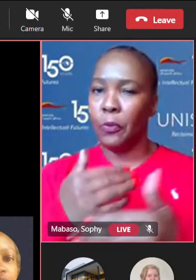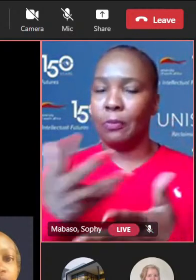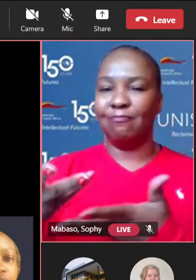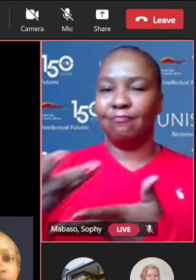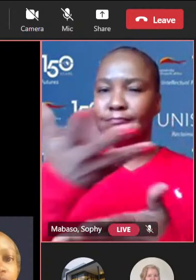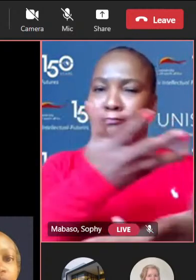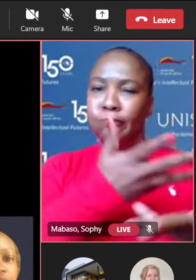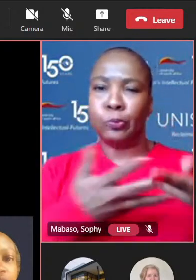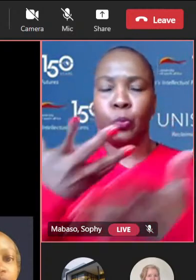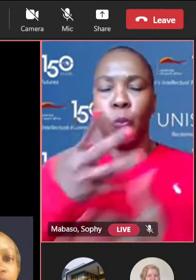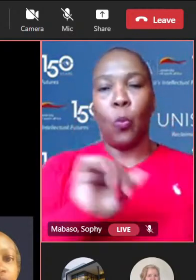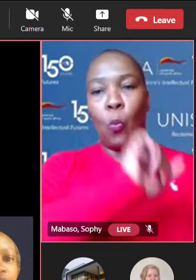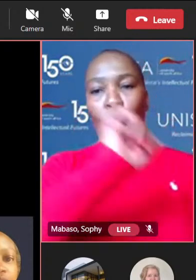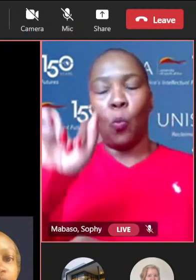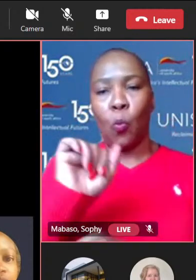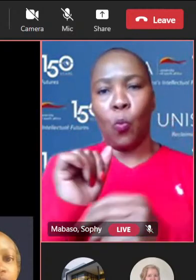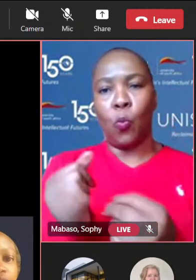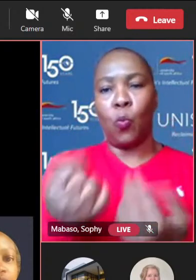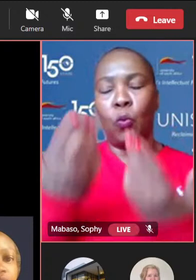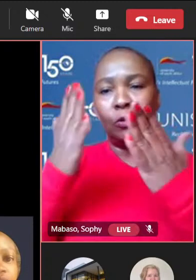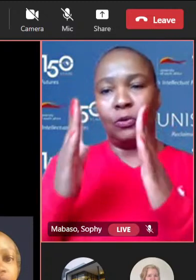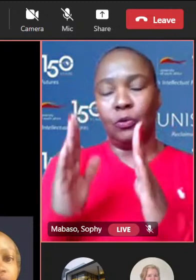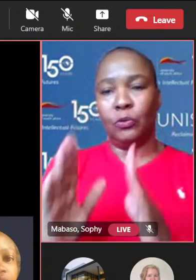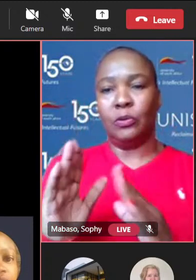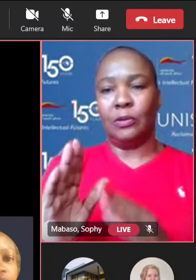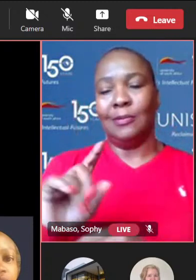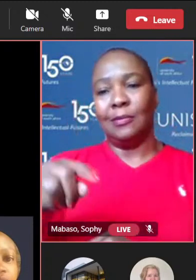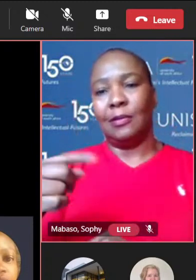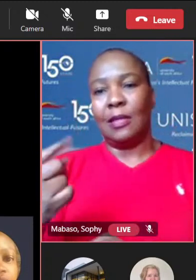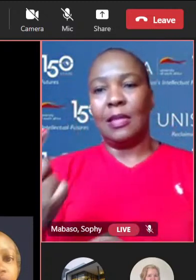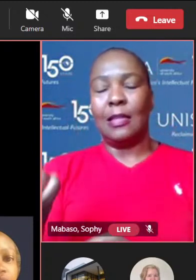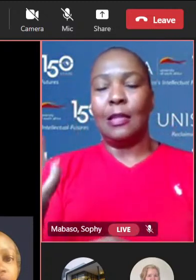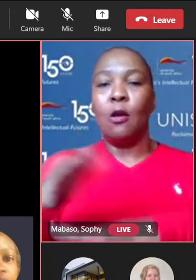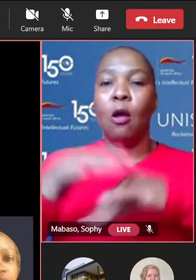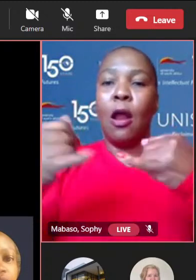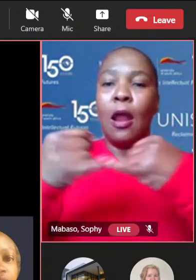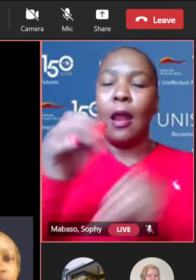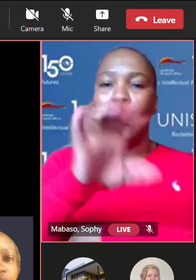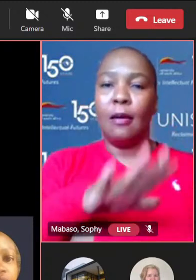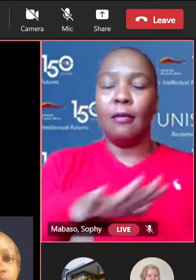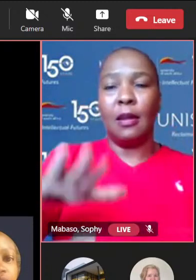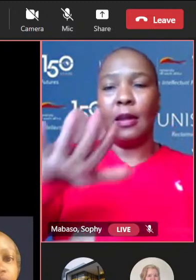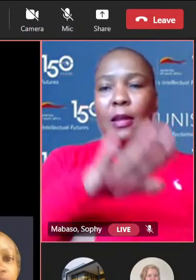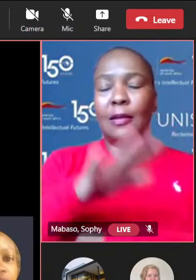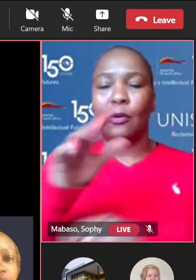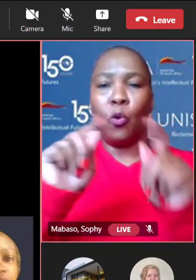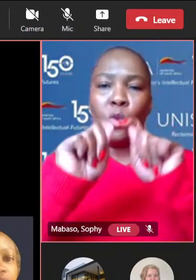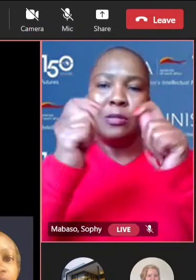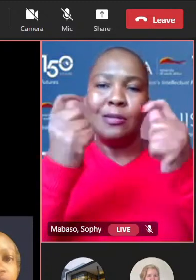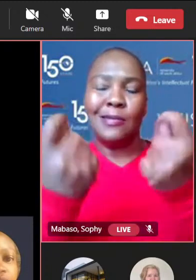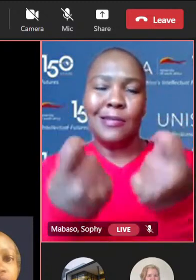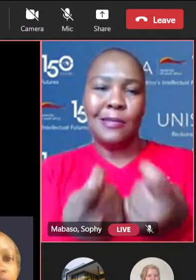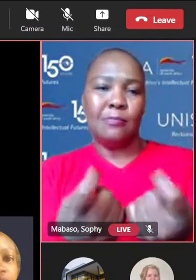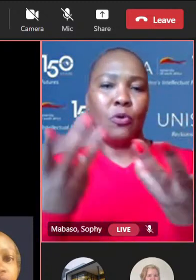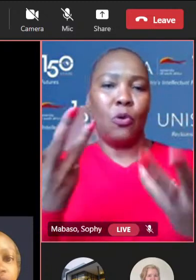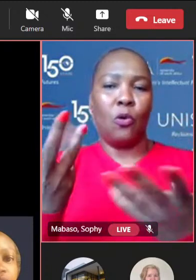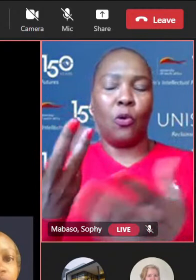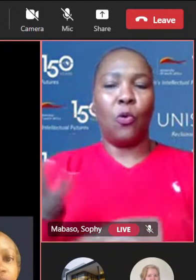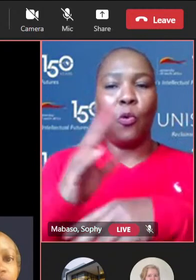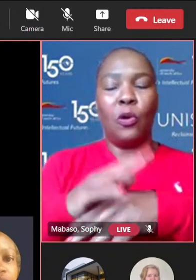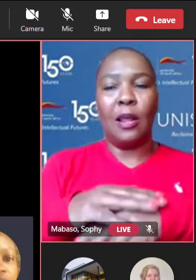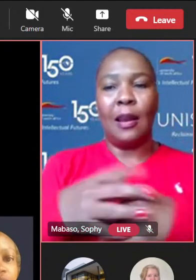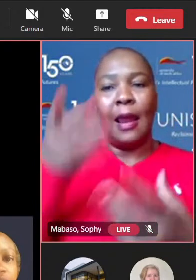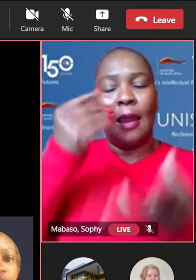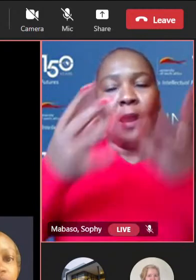so that the environment is not, the online environment, either on Teams or on your learning management